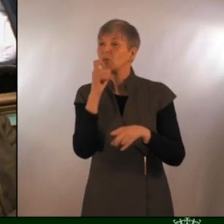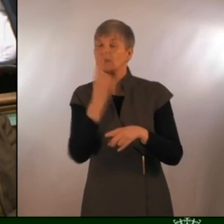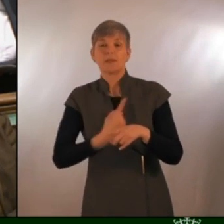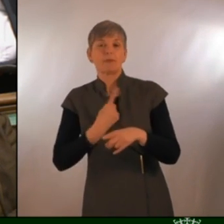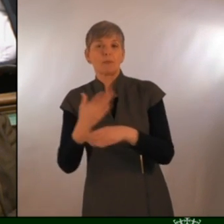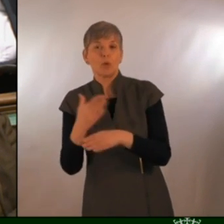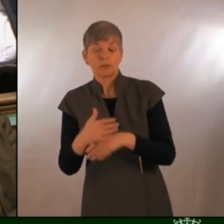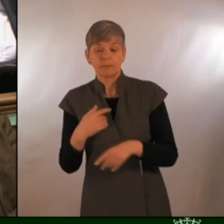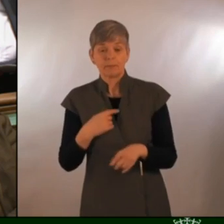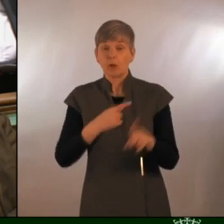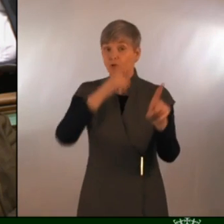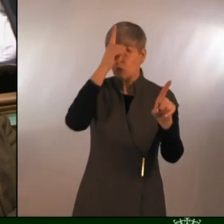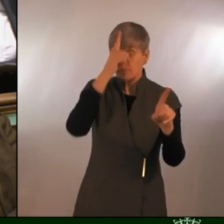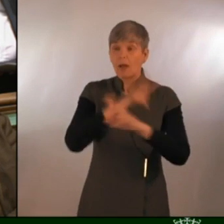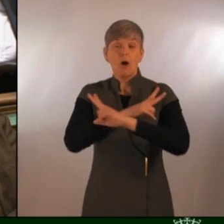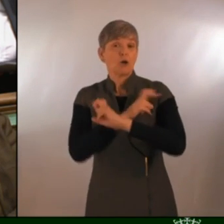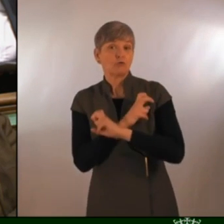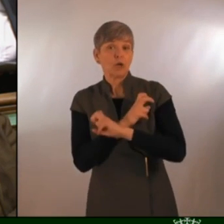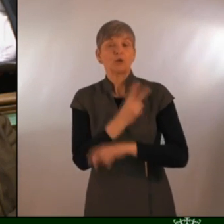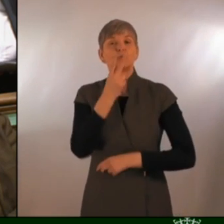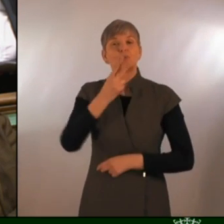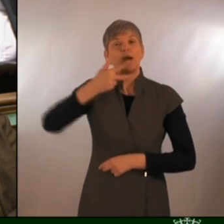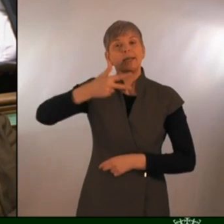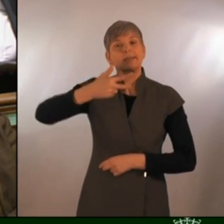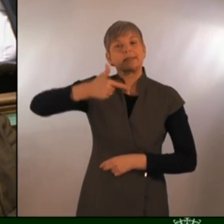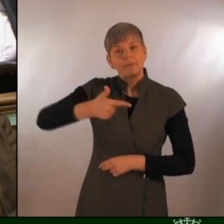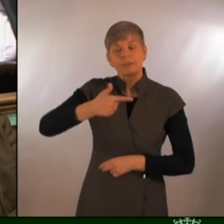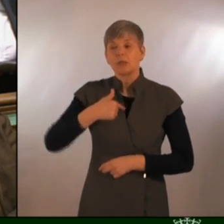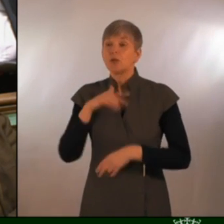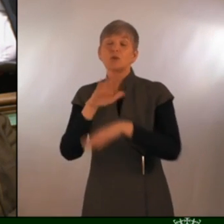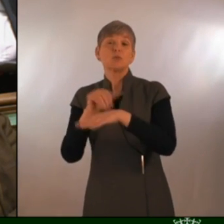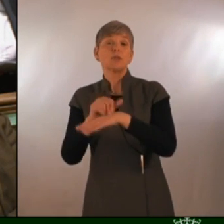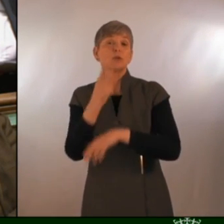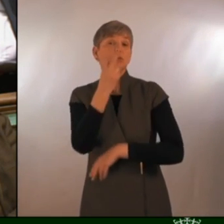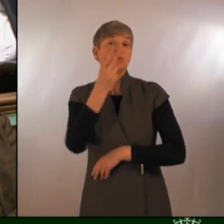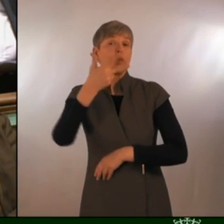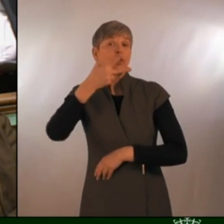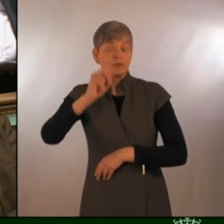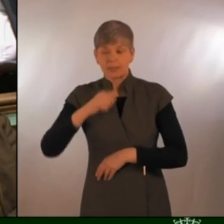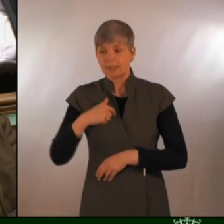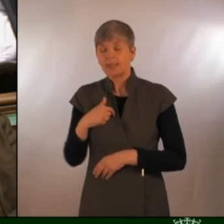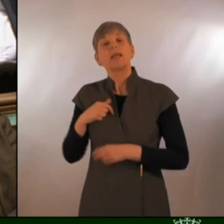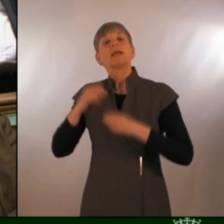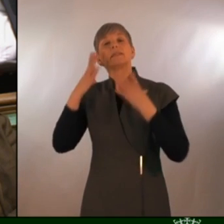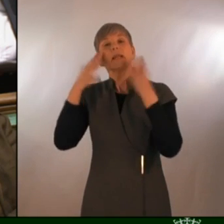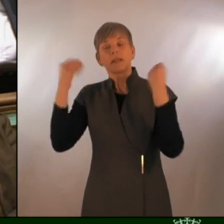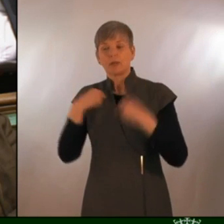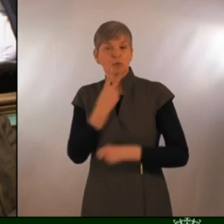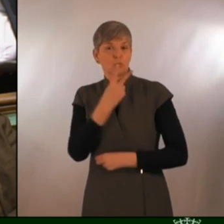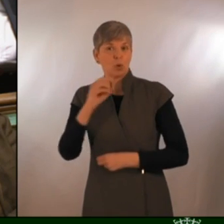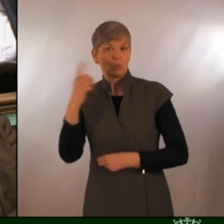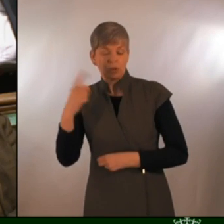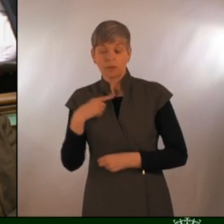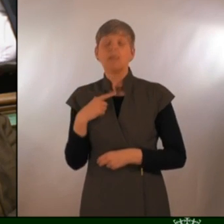it's £287. In Sweden, it's £230. In the Netherlands, £201, and in Spain, it's